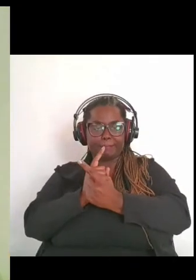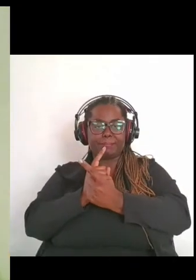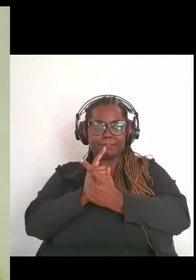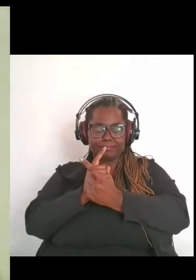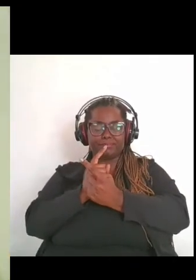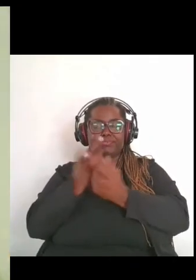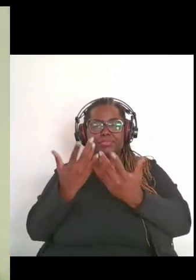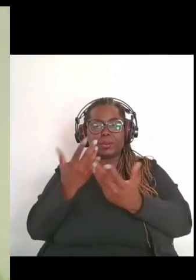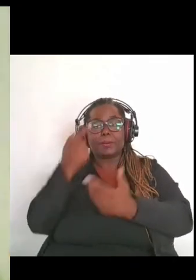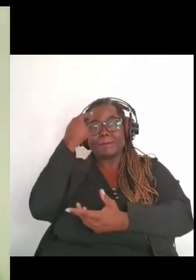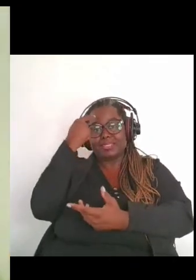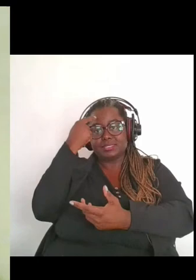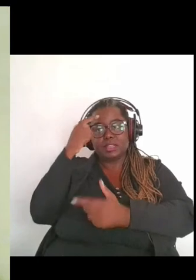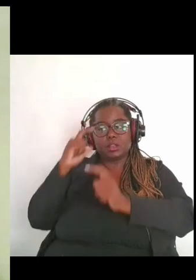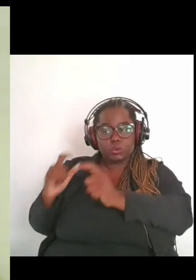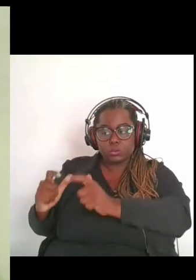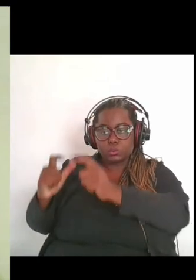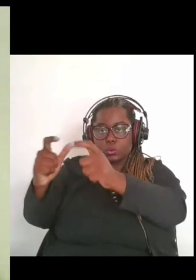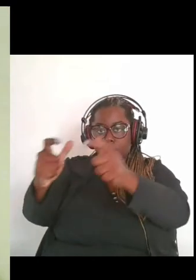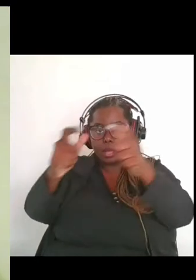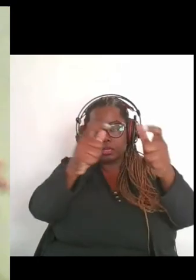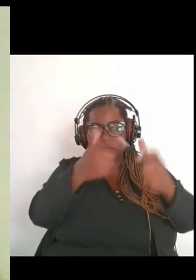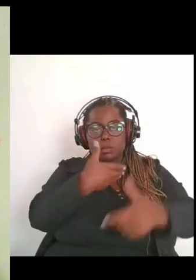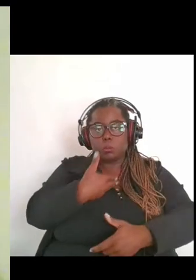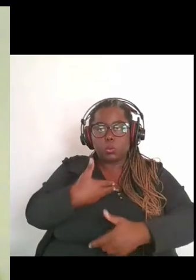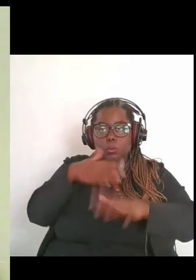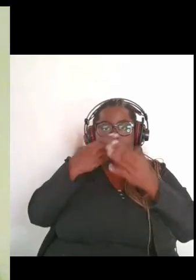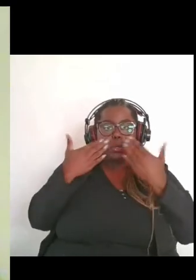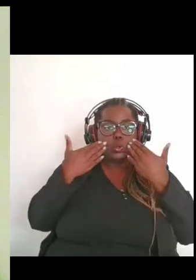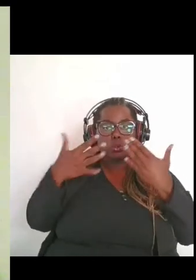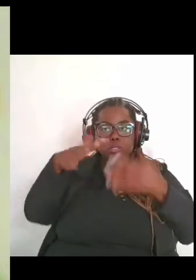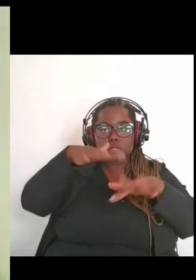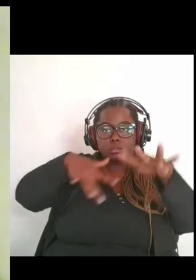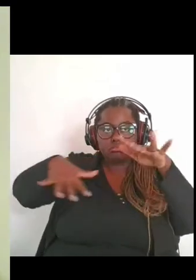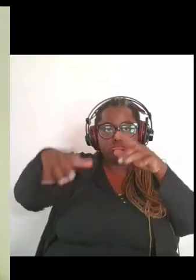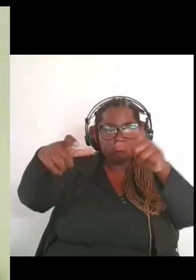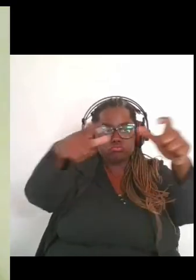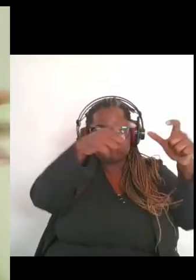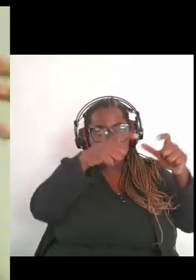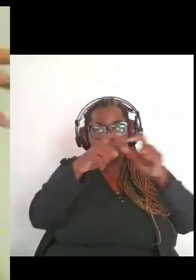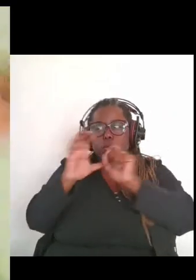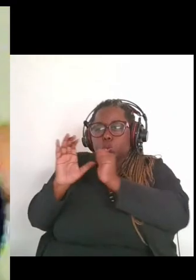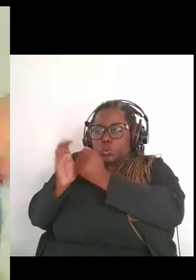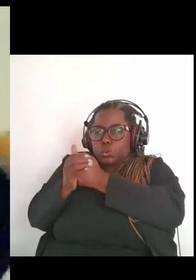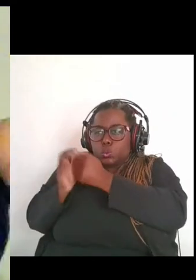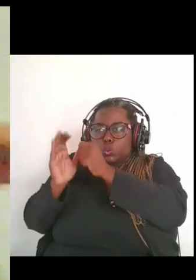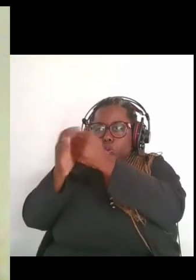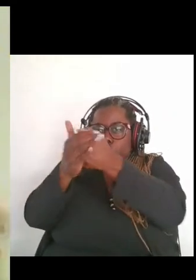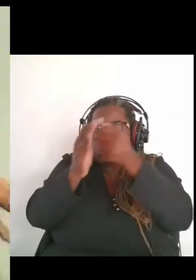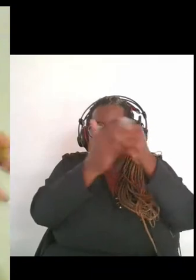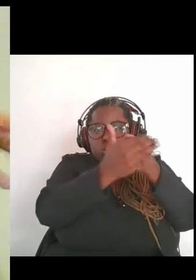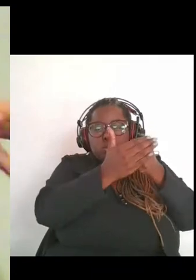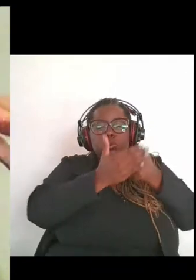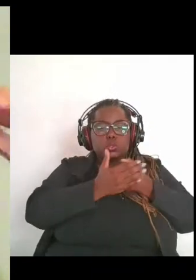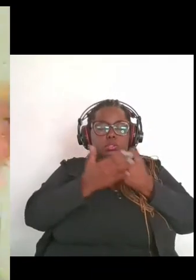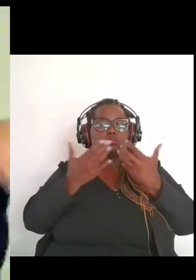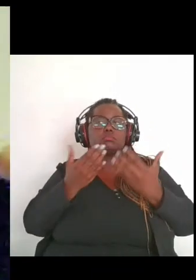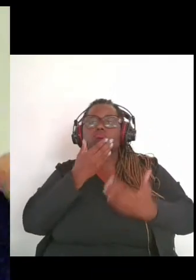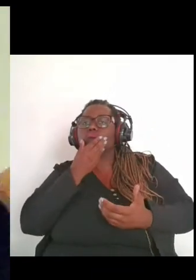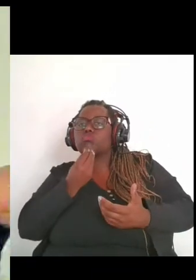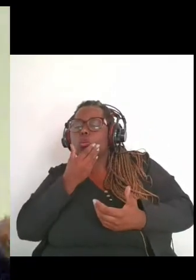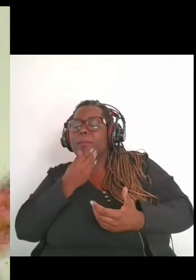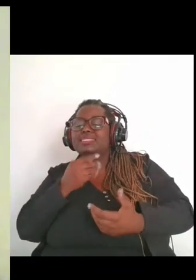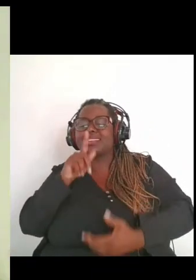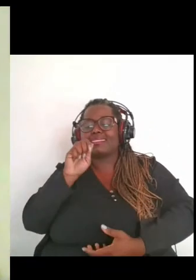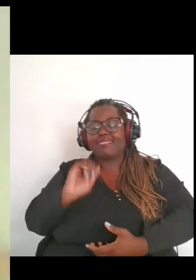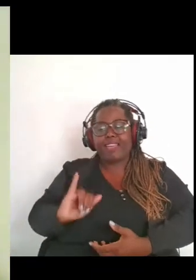bit hidden in the city in case especially gays used these this this